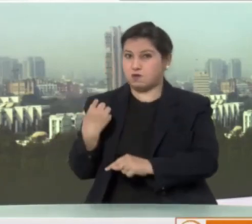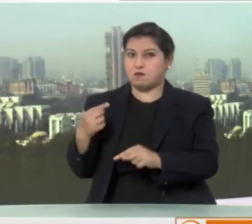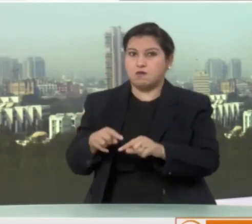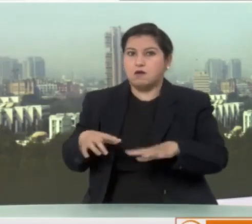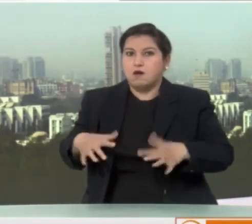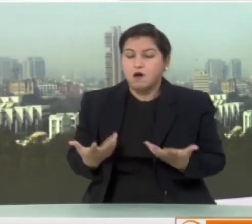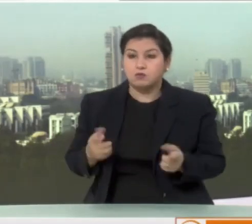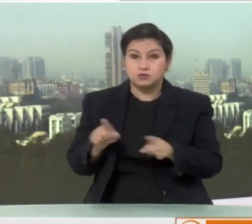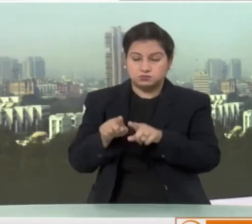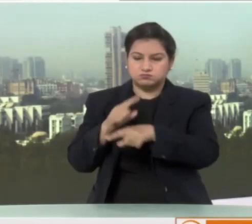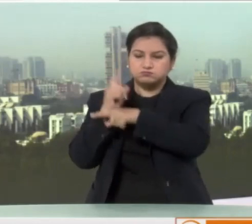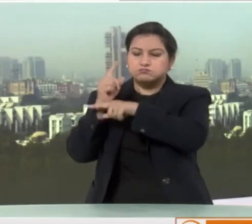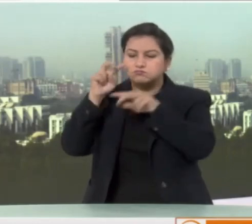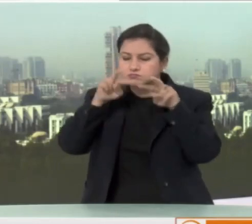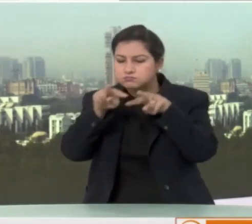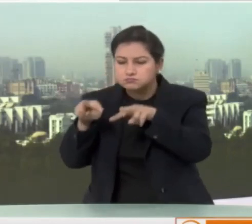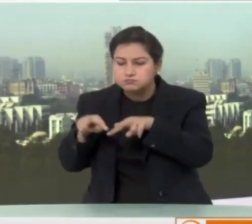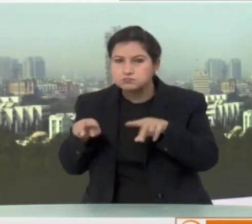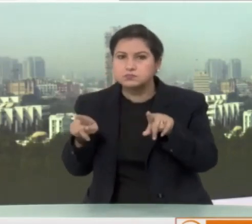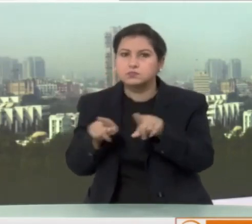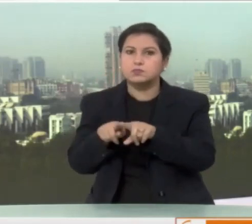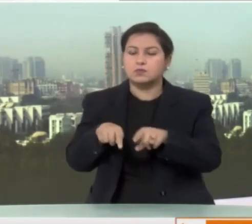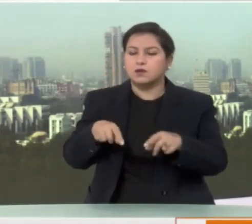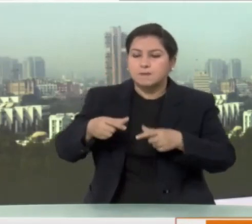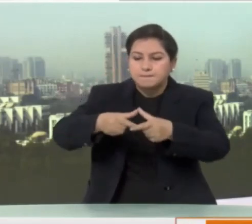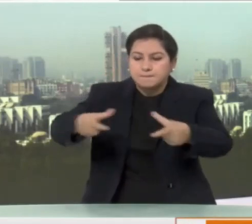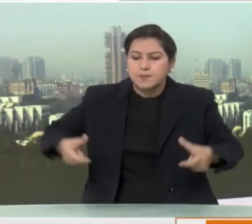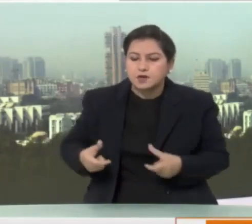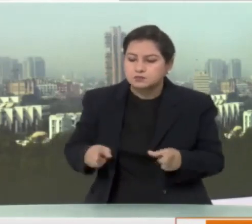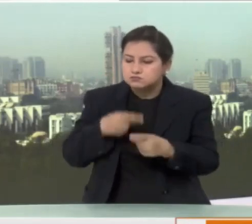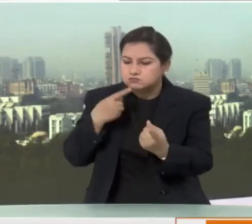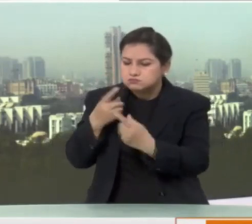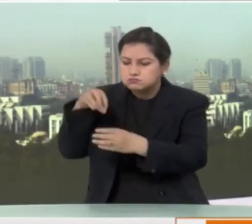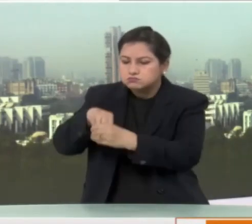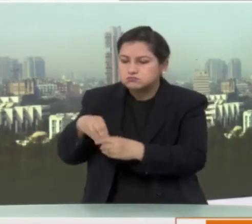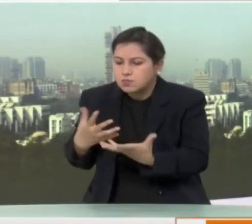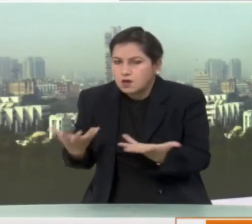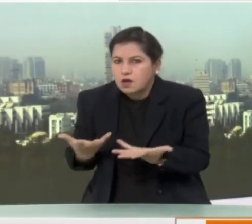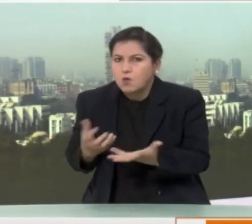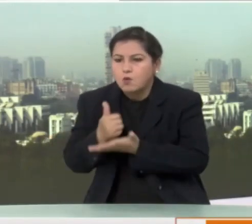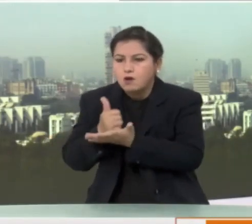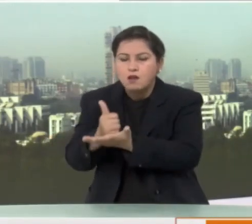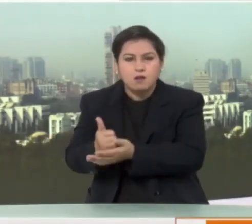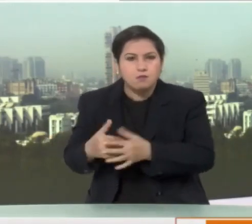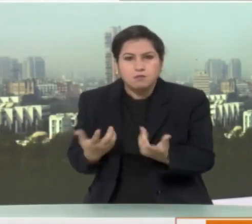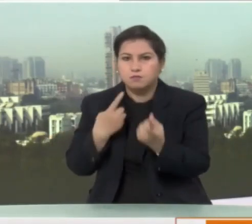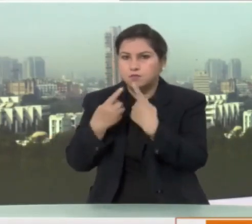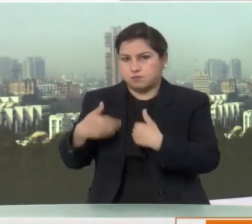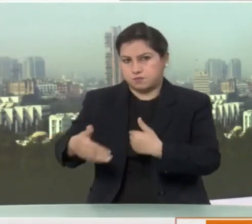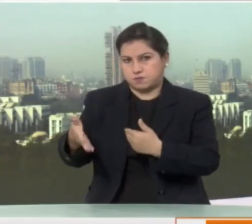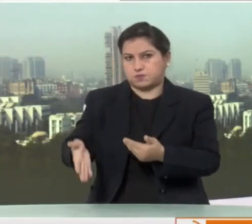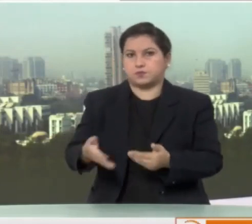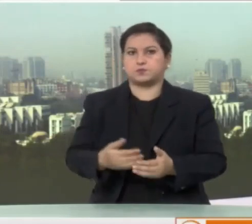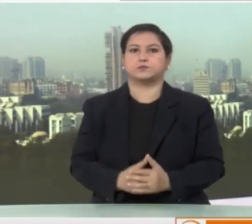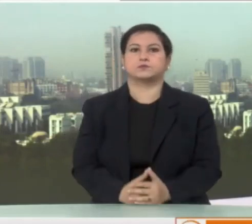Will conduct aerial surveys and take part in review meetings where aspects of relief and rehabilitation will be